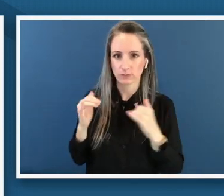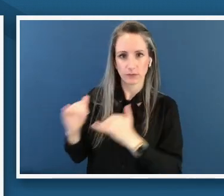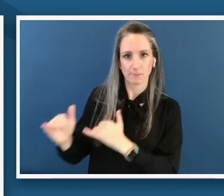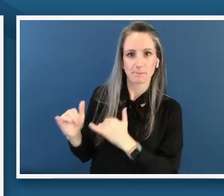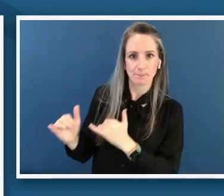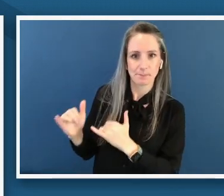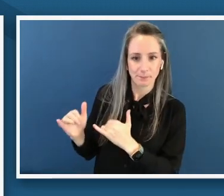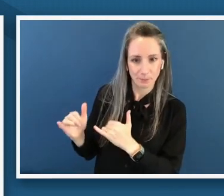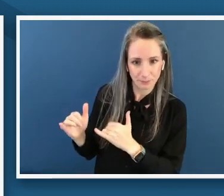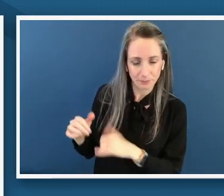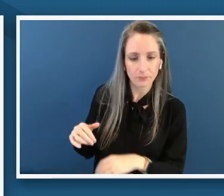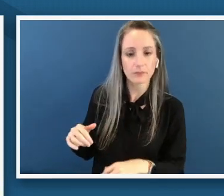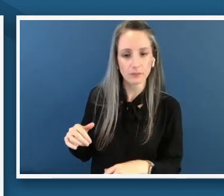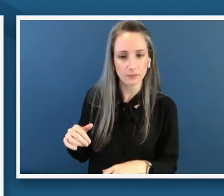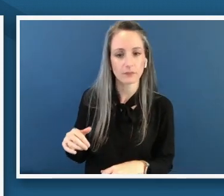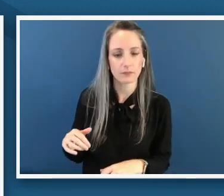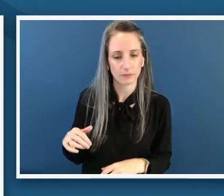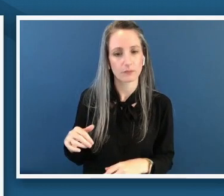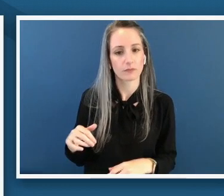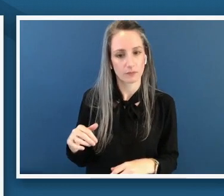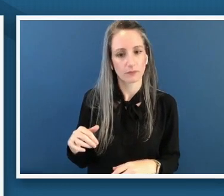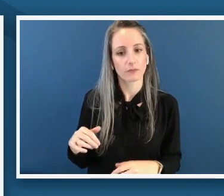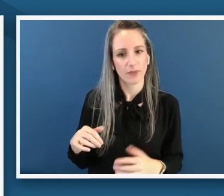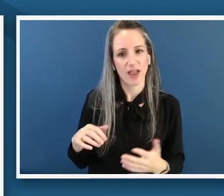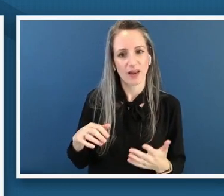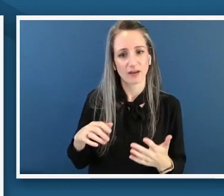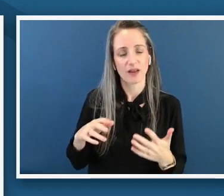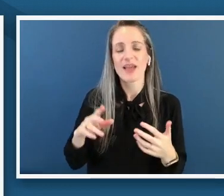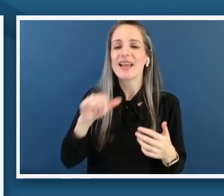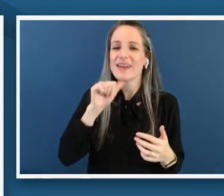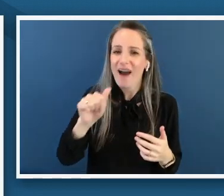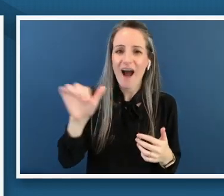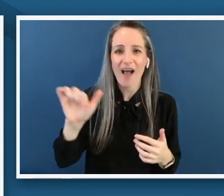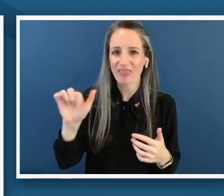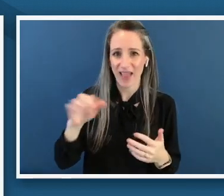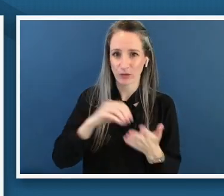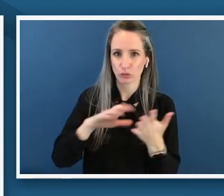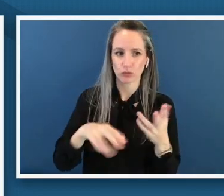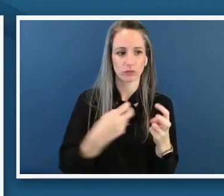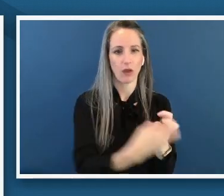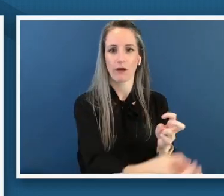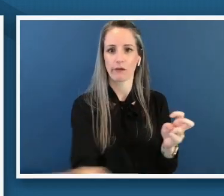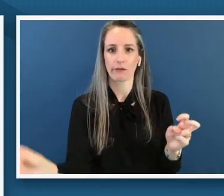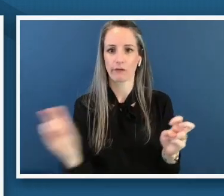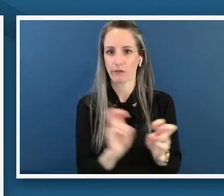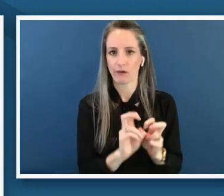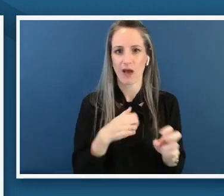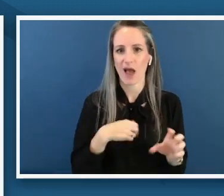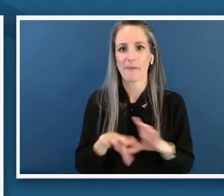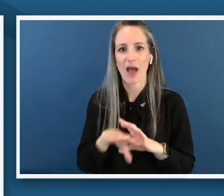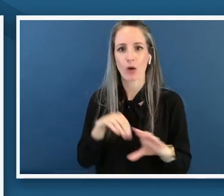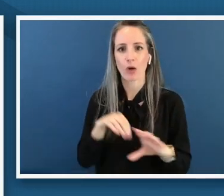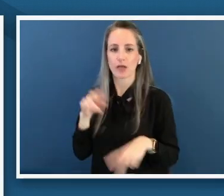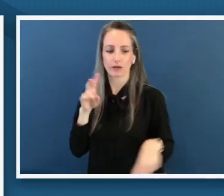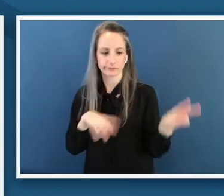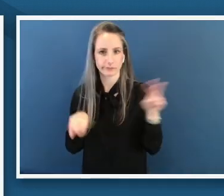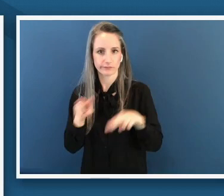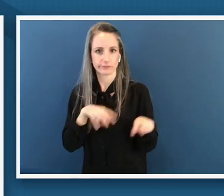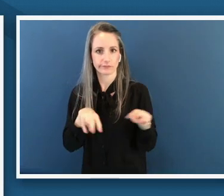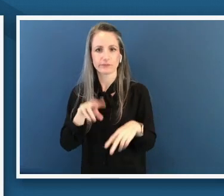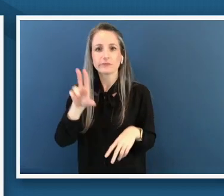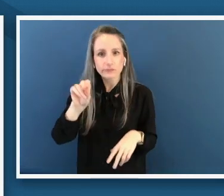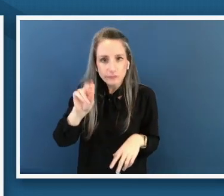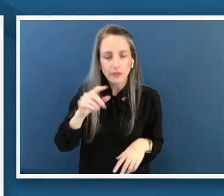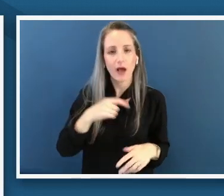to also stress, the kids are not just having a circle and I'm outside of it. I'm also in the circle with them, because